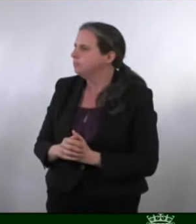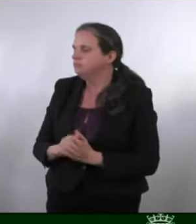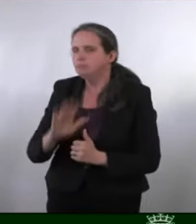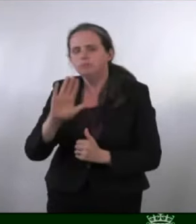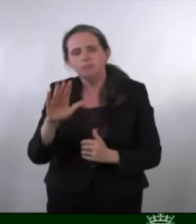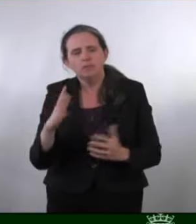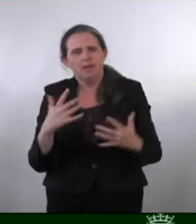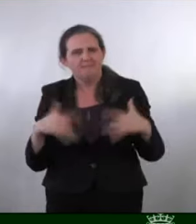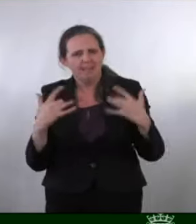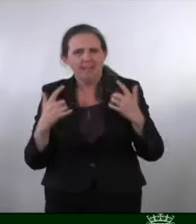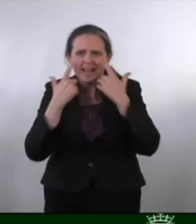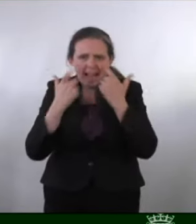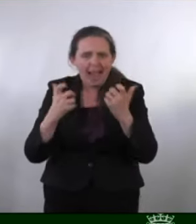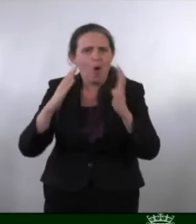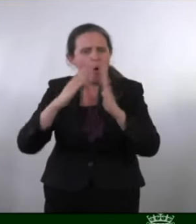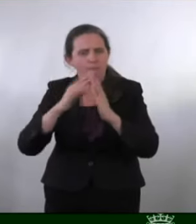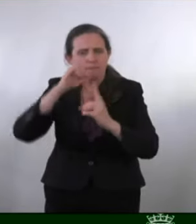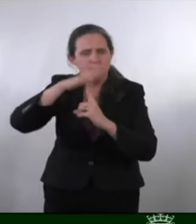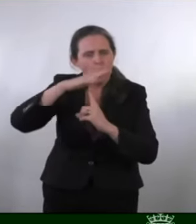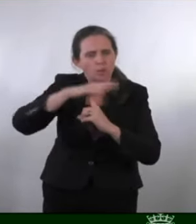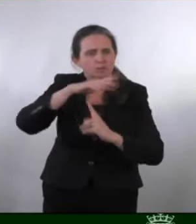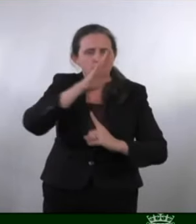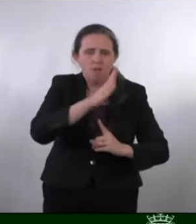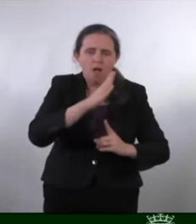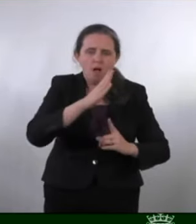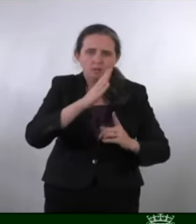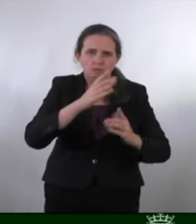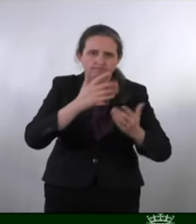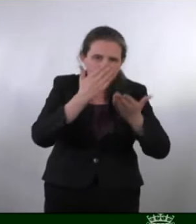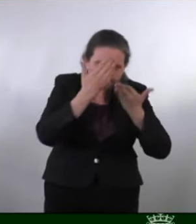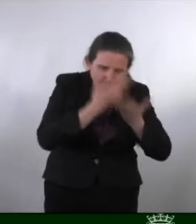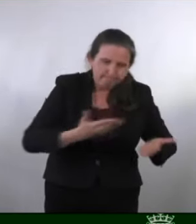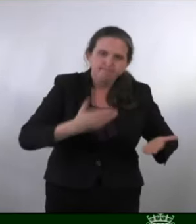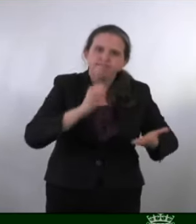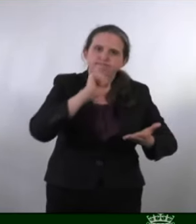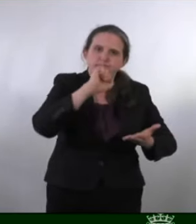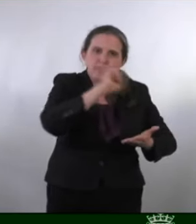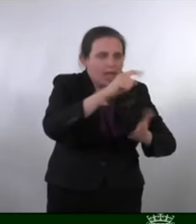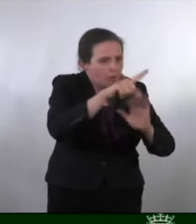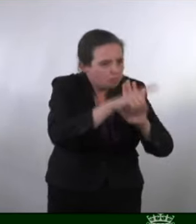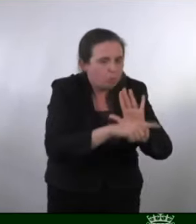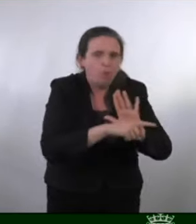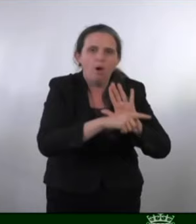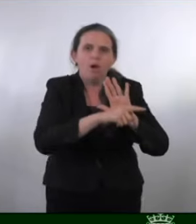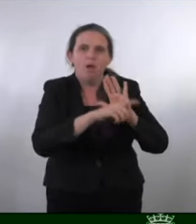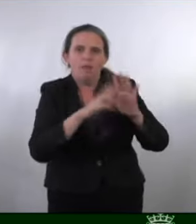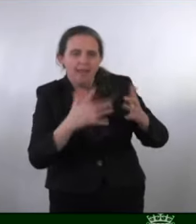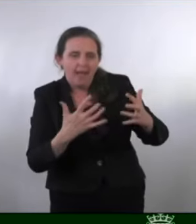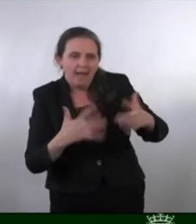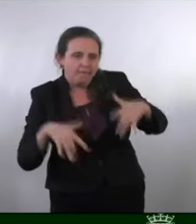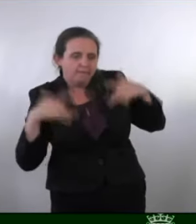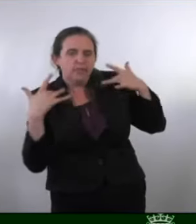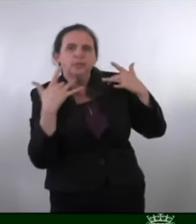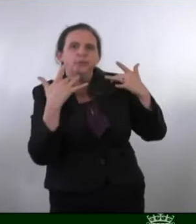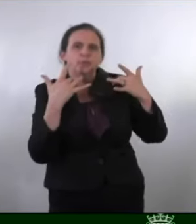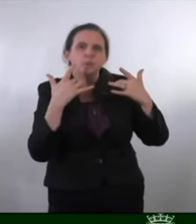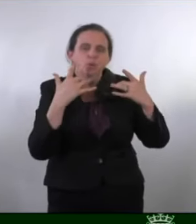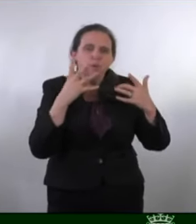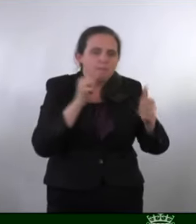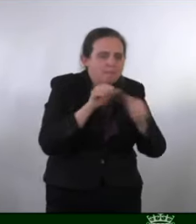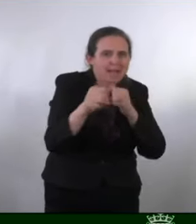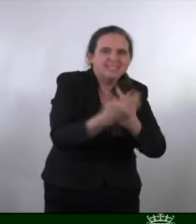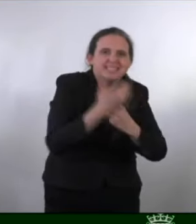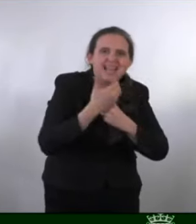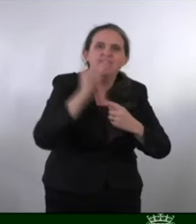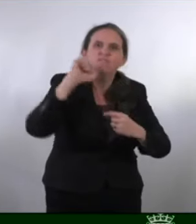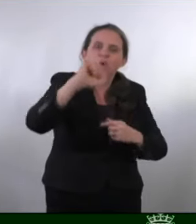their residents, and they should follow all the procedures that we've set out and make use of lateral flow testing and